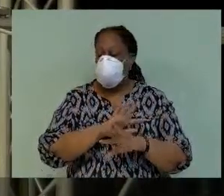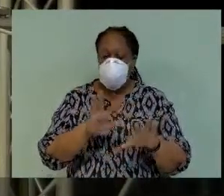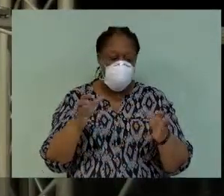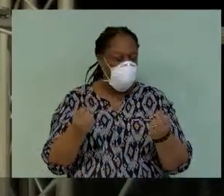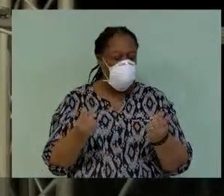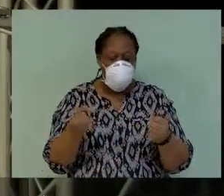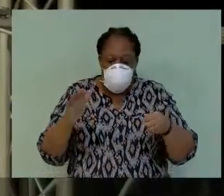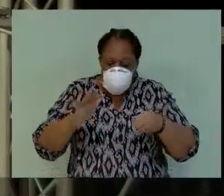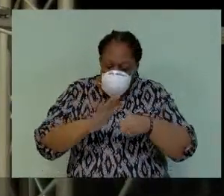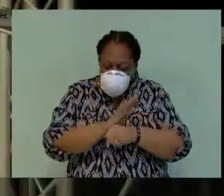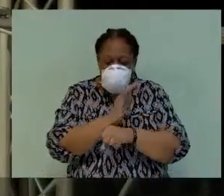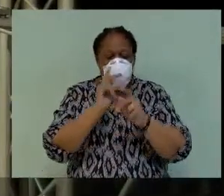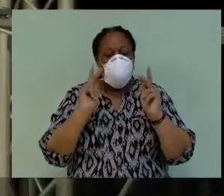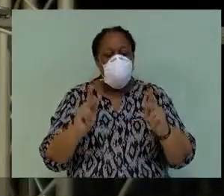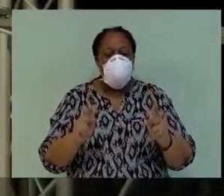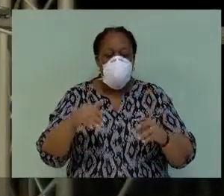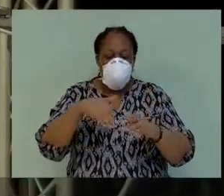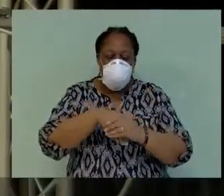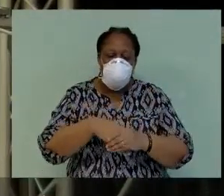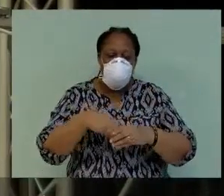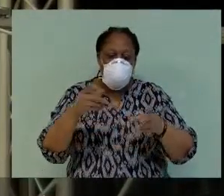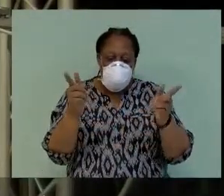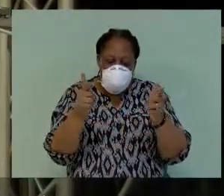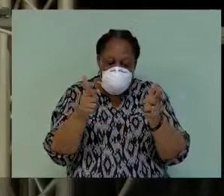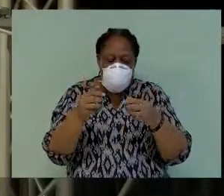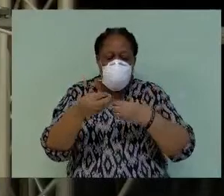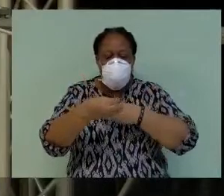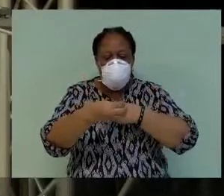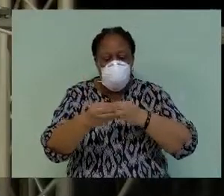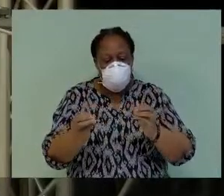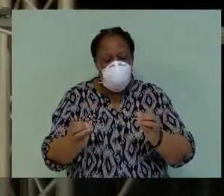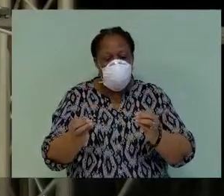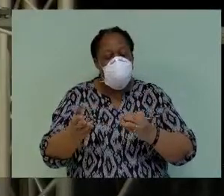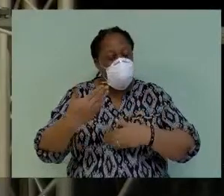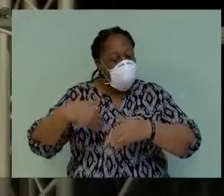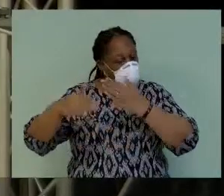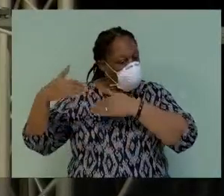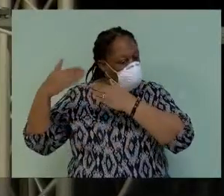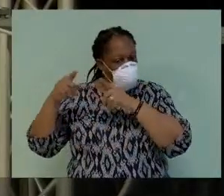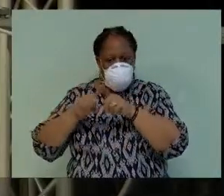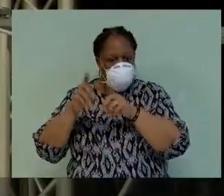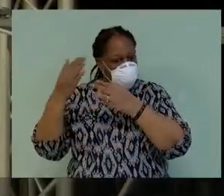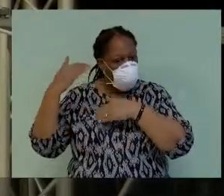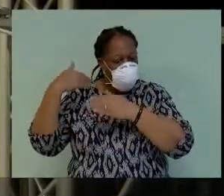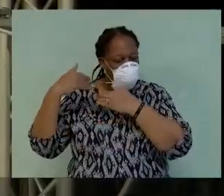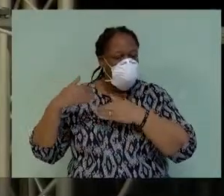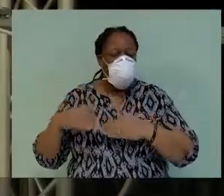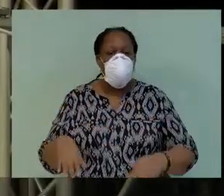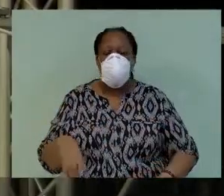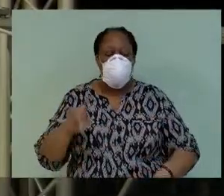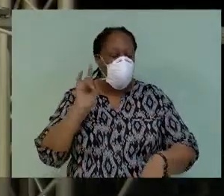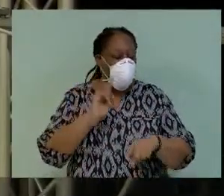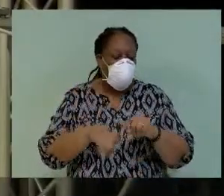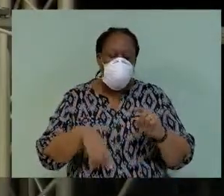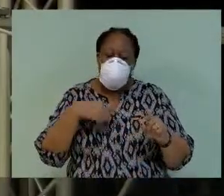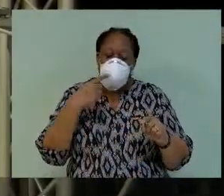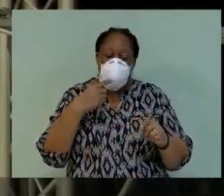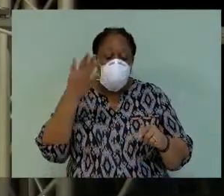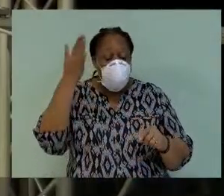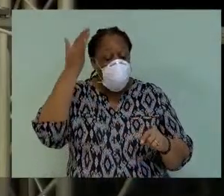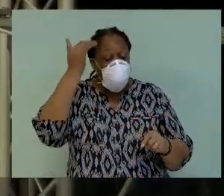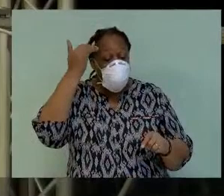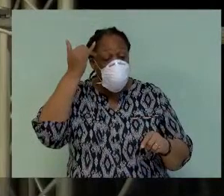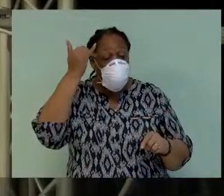to be crowded in small offices as we may have done in the past. I cannot say exactly